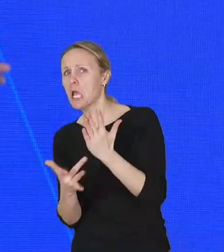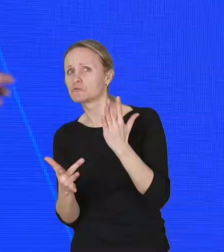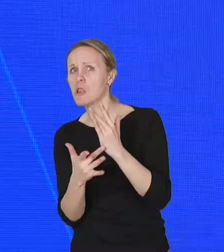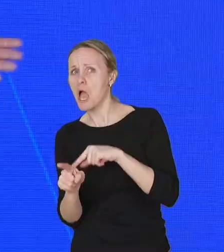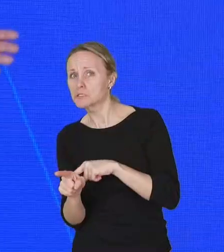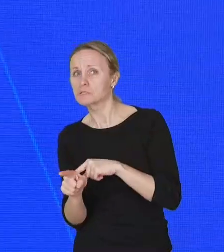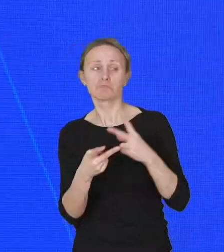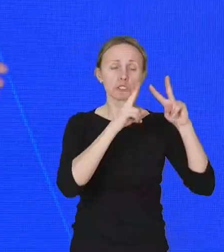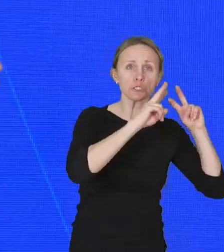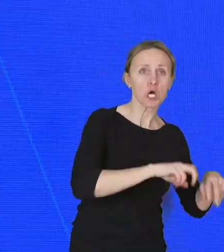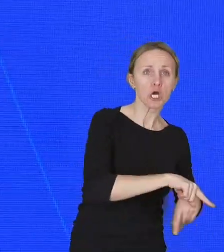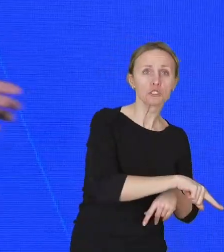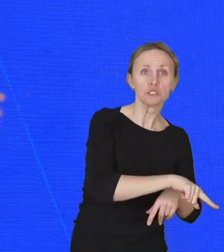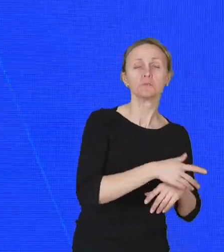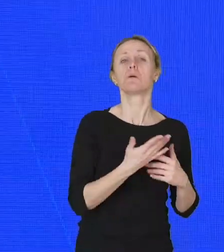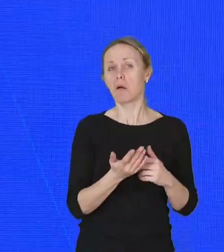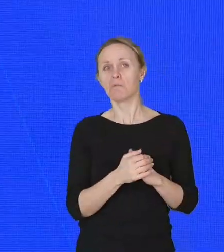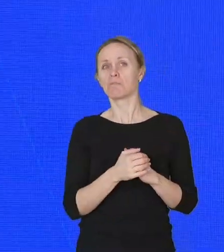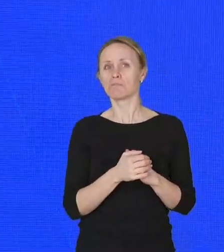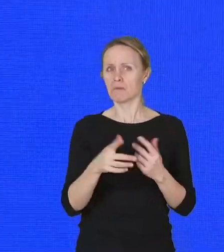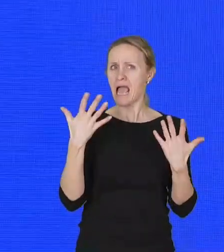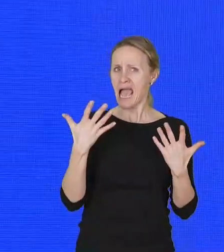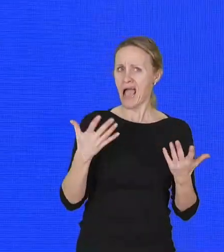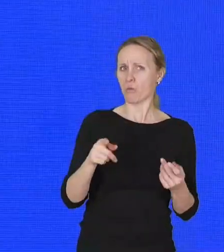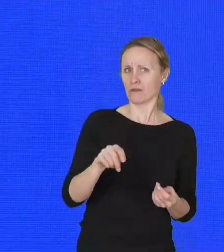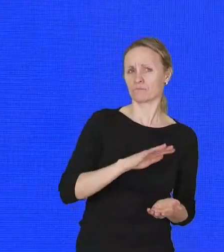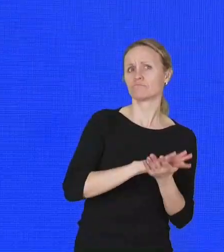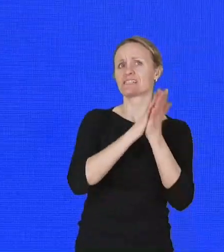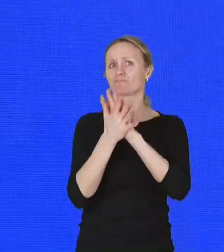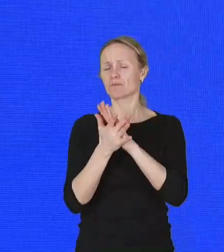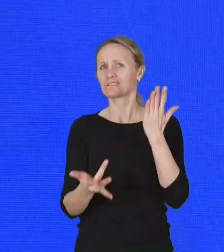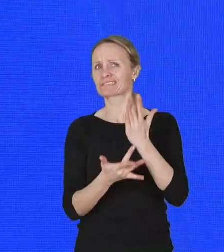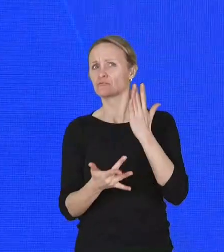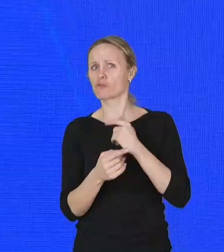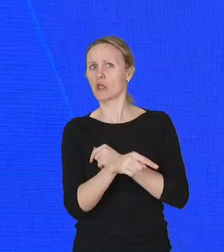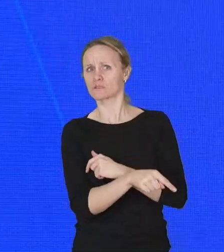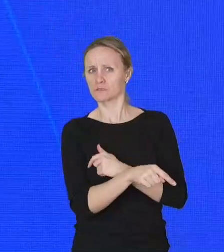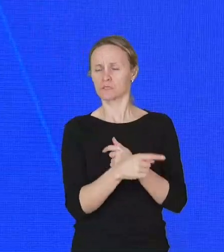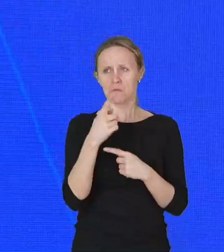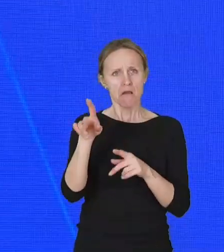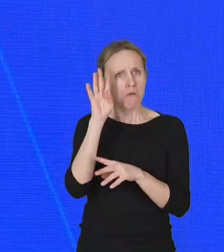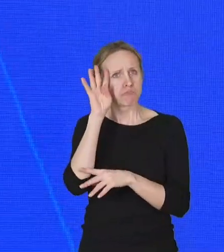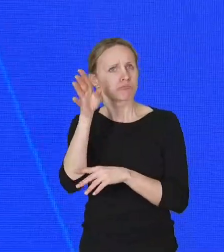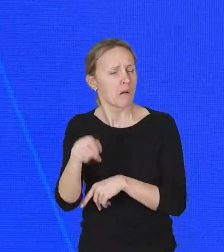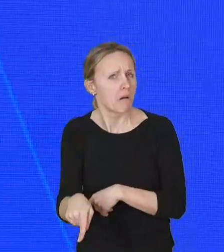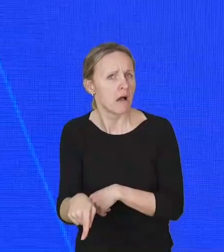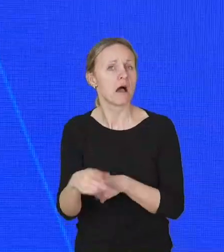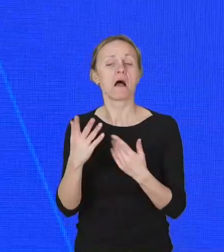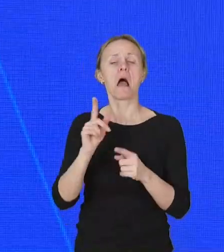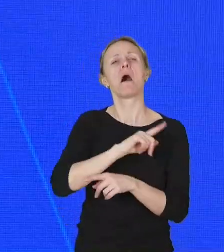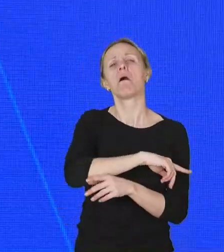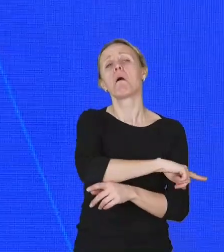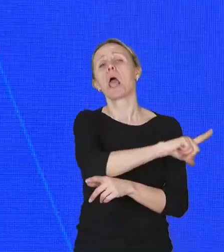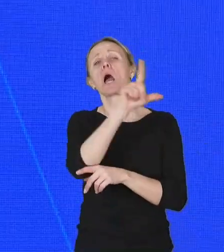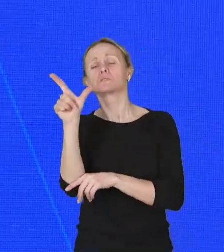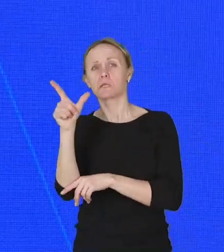technology transfer as a concept, the commercialization built around this, right? Then we moved to the regional innovation strategies. Then there was an